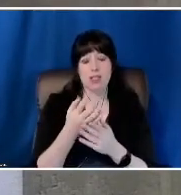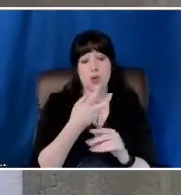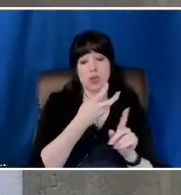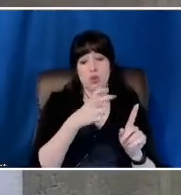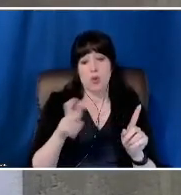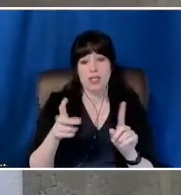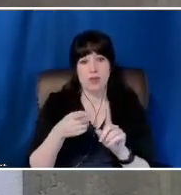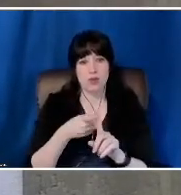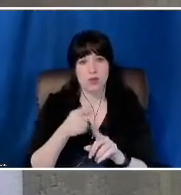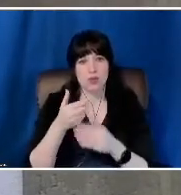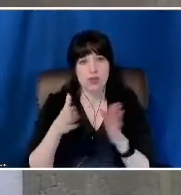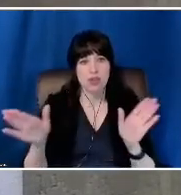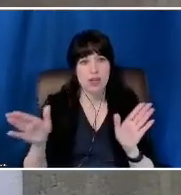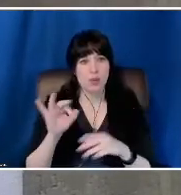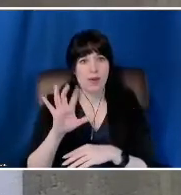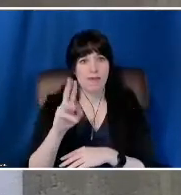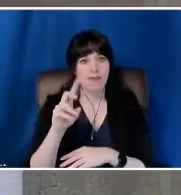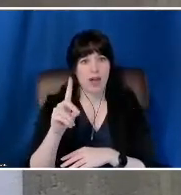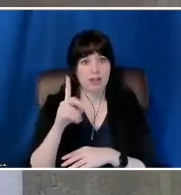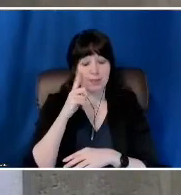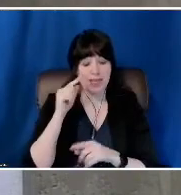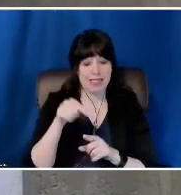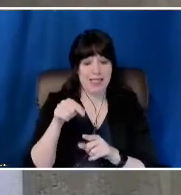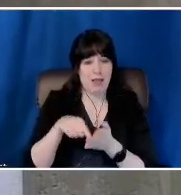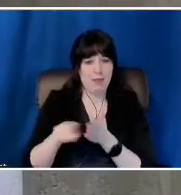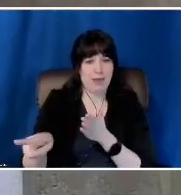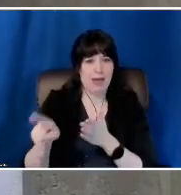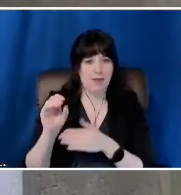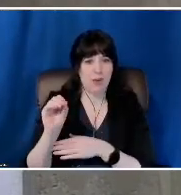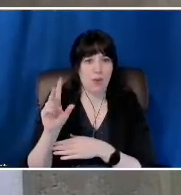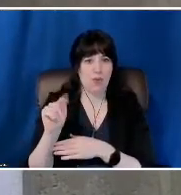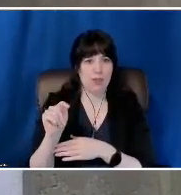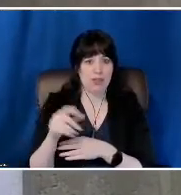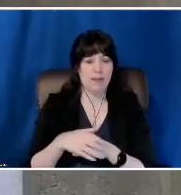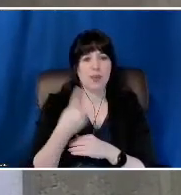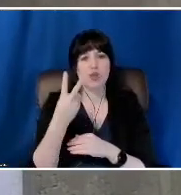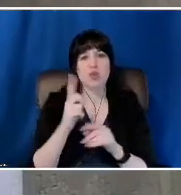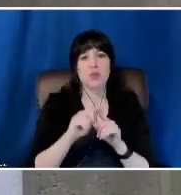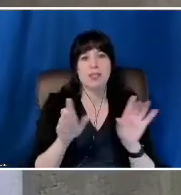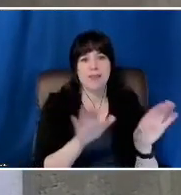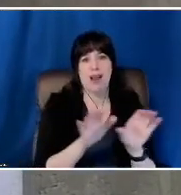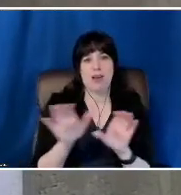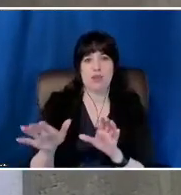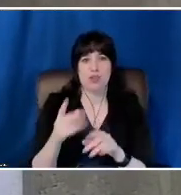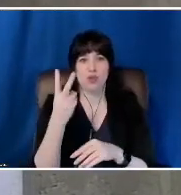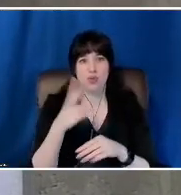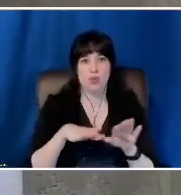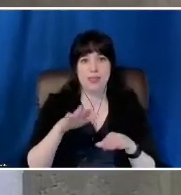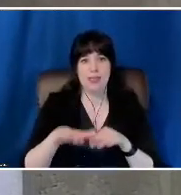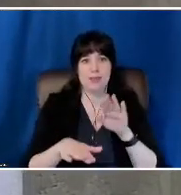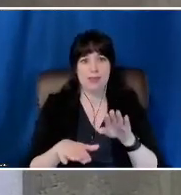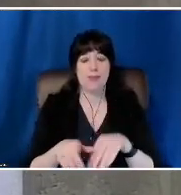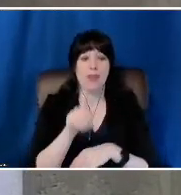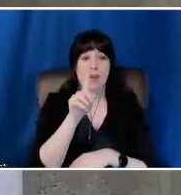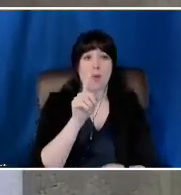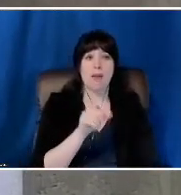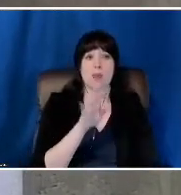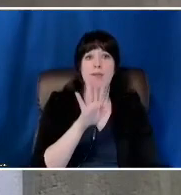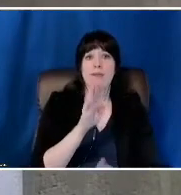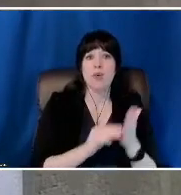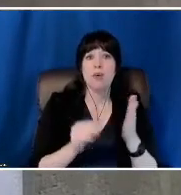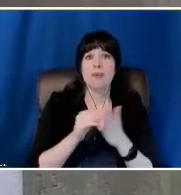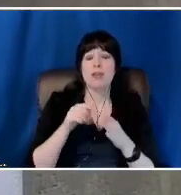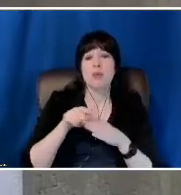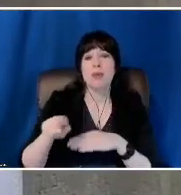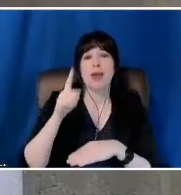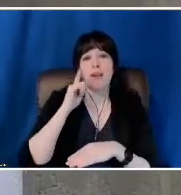cover the overtime. So there's two different actions, two different steps. That $1.4 million should cover overtime through the end of the fiscal year if